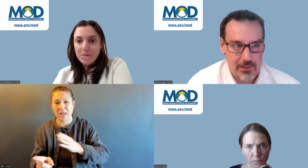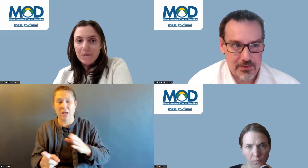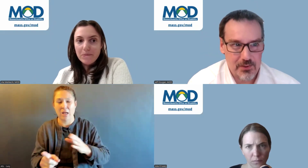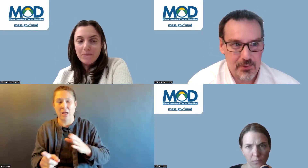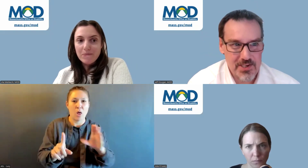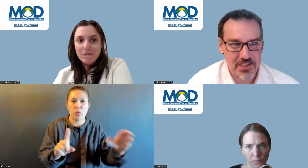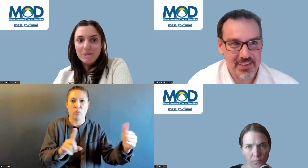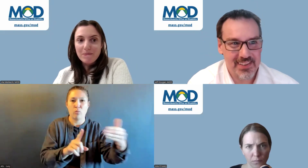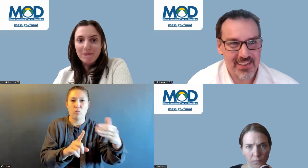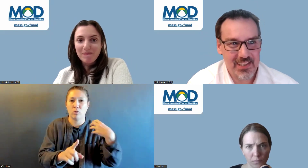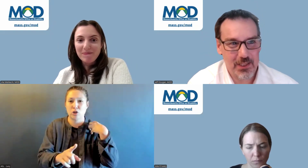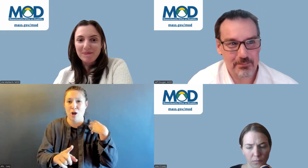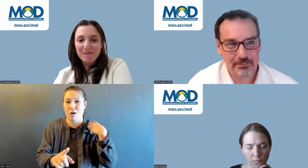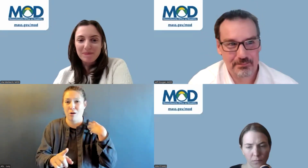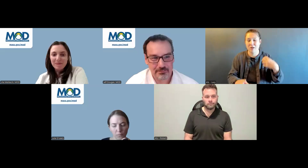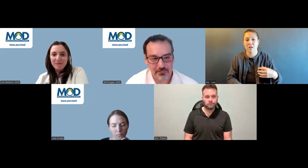That's a good question.